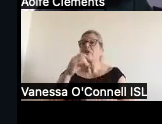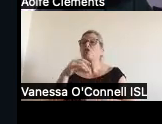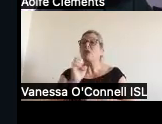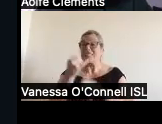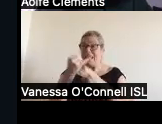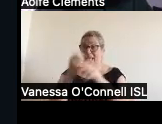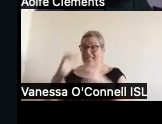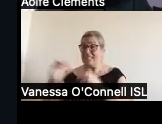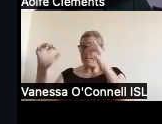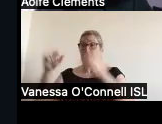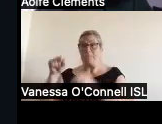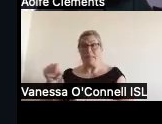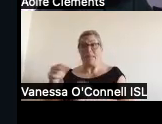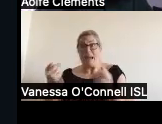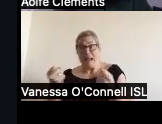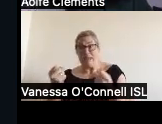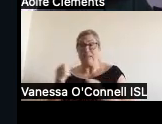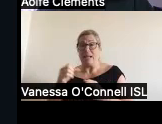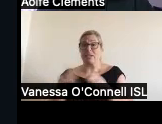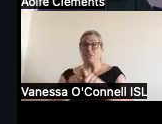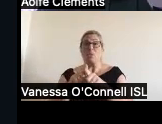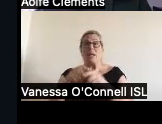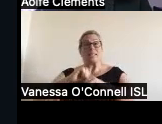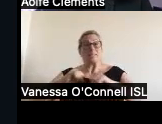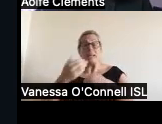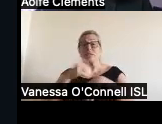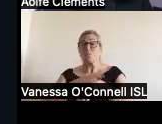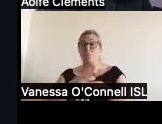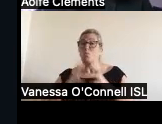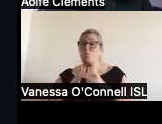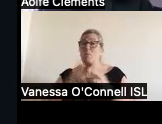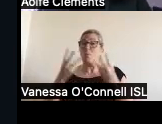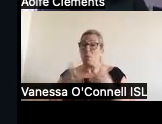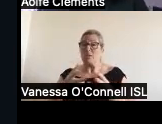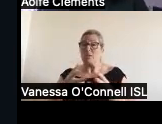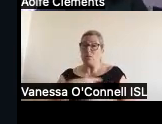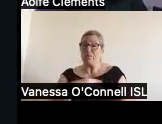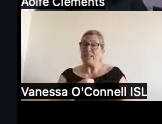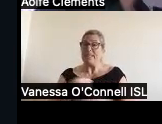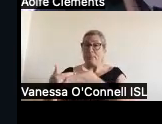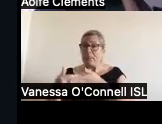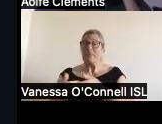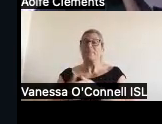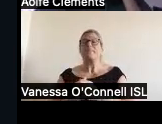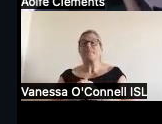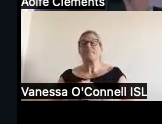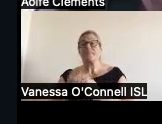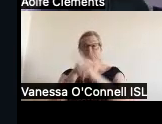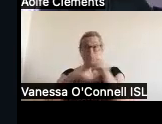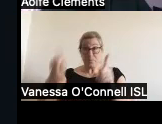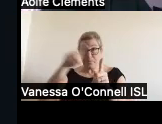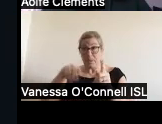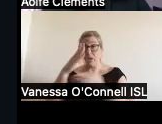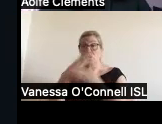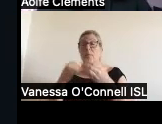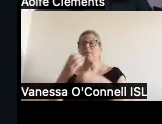women that want to feed their children at Stormont. Yeah, so these are some of the organisations that we've been working with